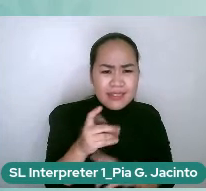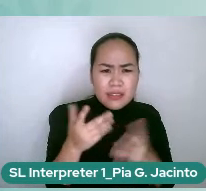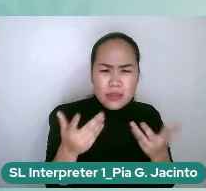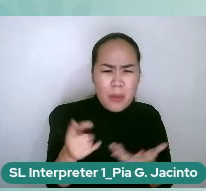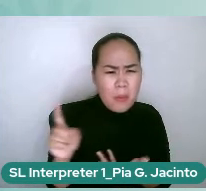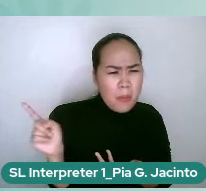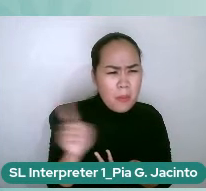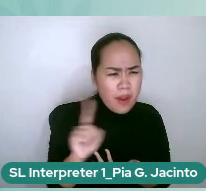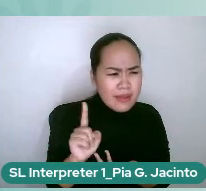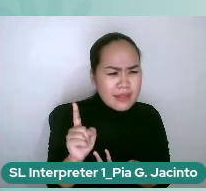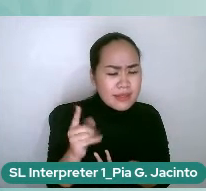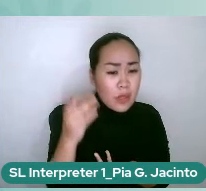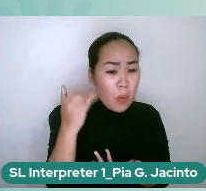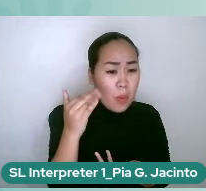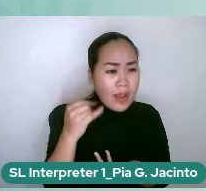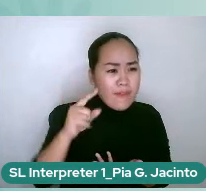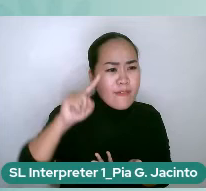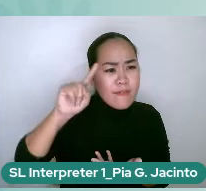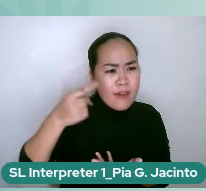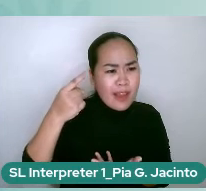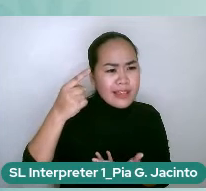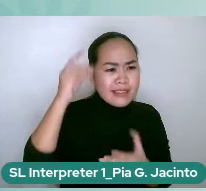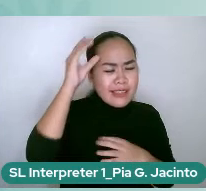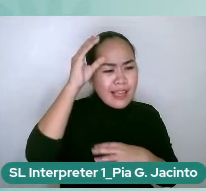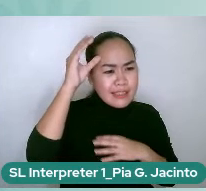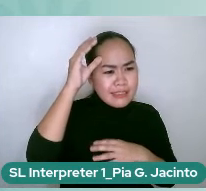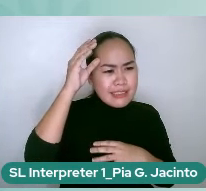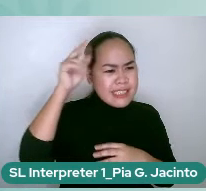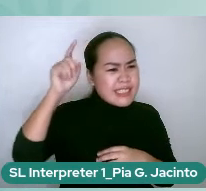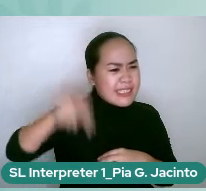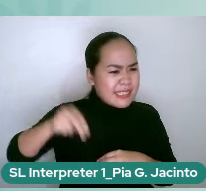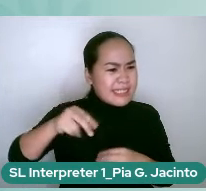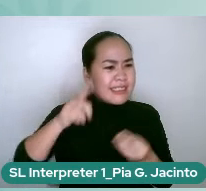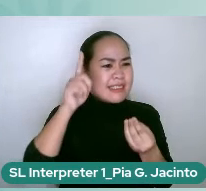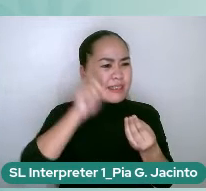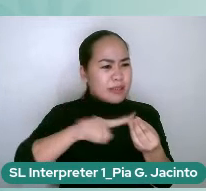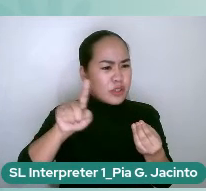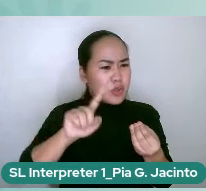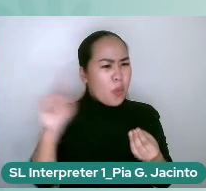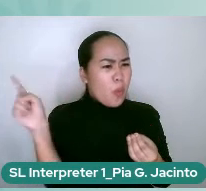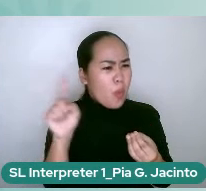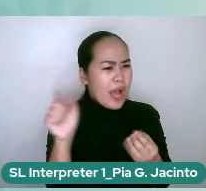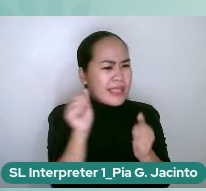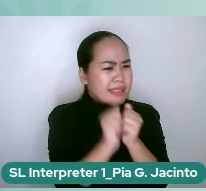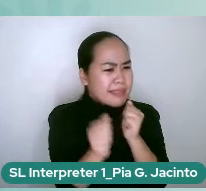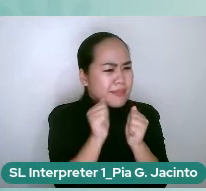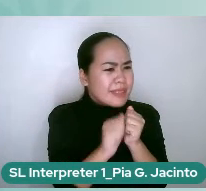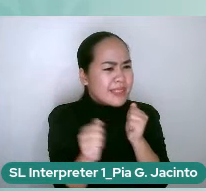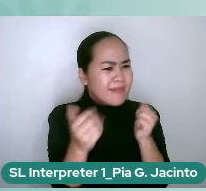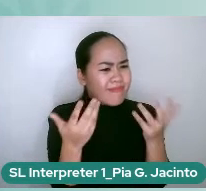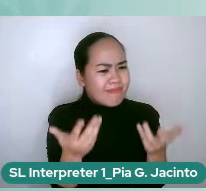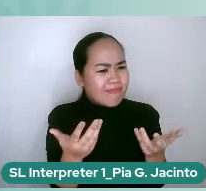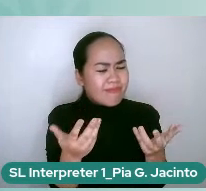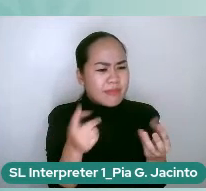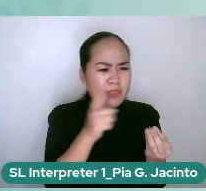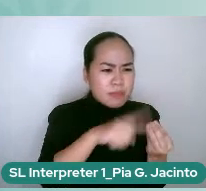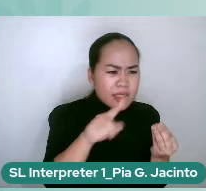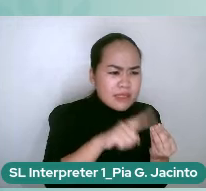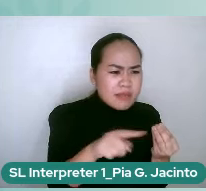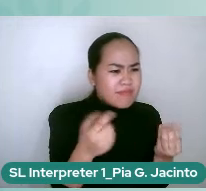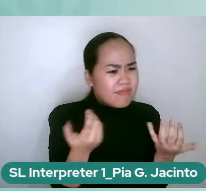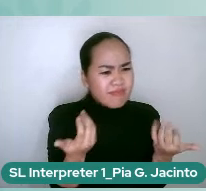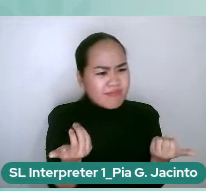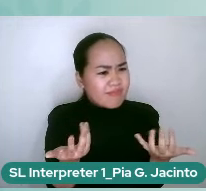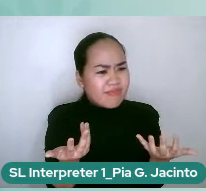first cancer to eliminate, we also had the responsibility to define what is a cancer that had been eliminated. Would it make it a rare